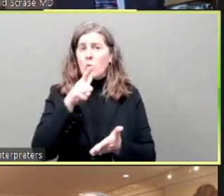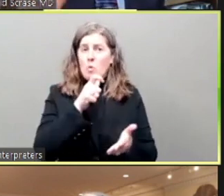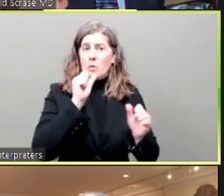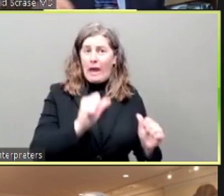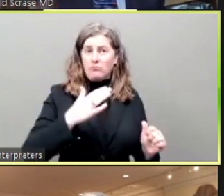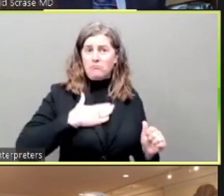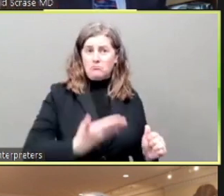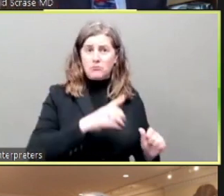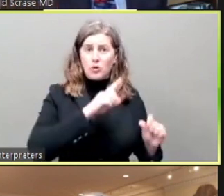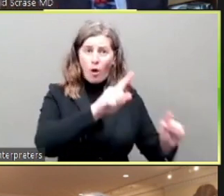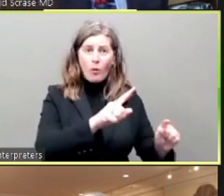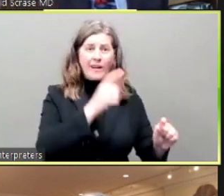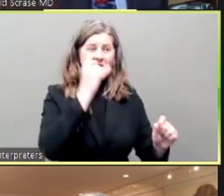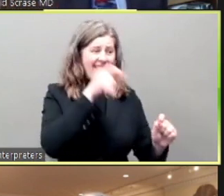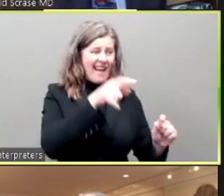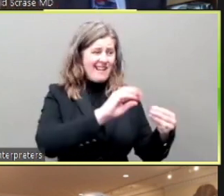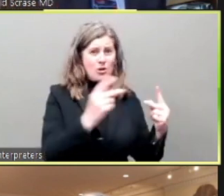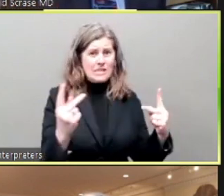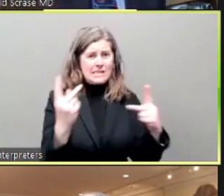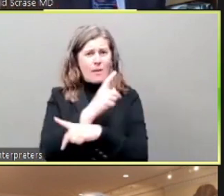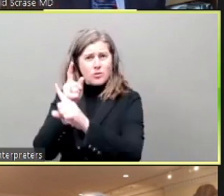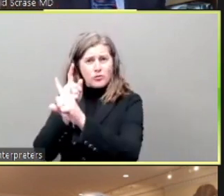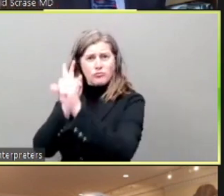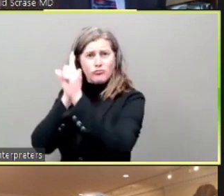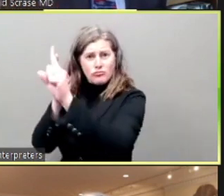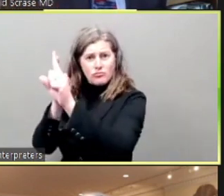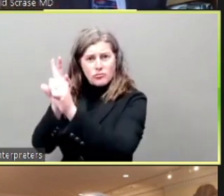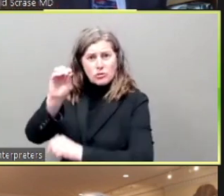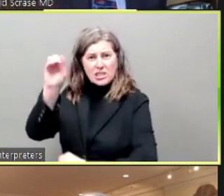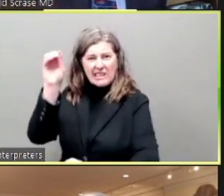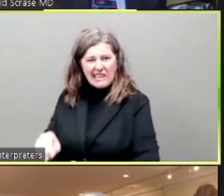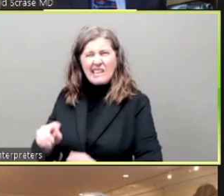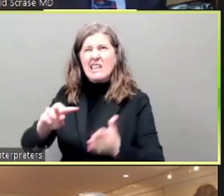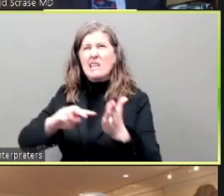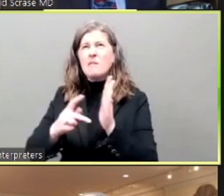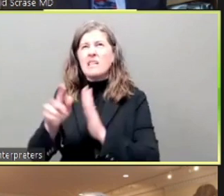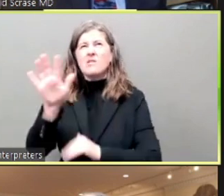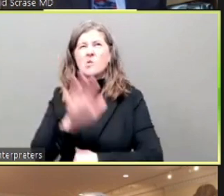population. If you multiply that by our target, we have to vaccinate